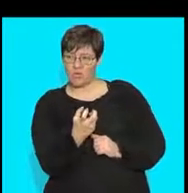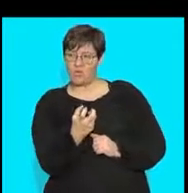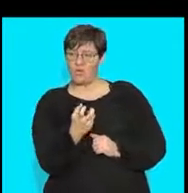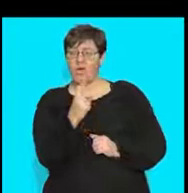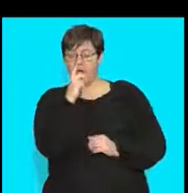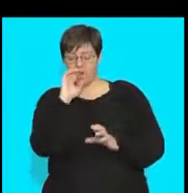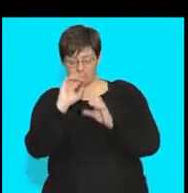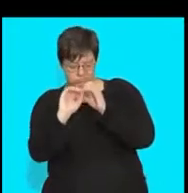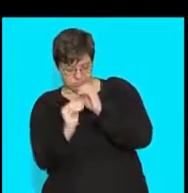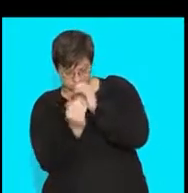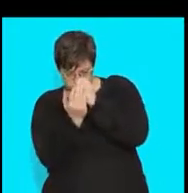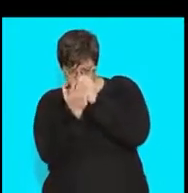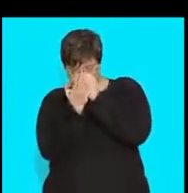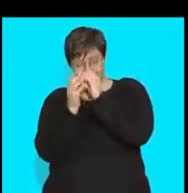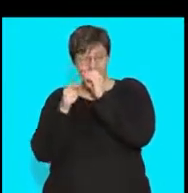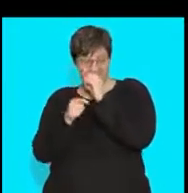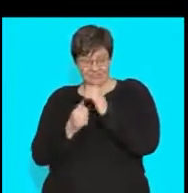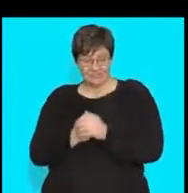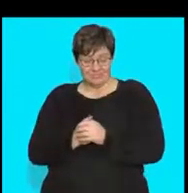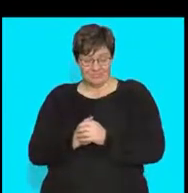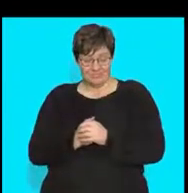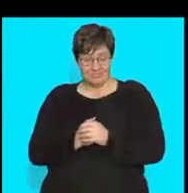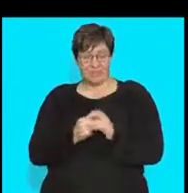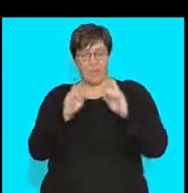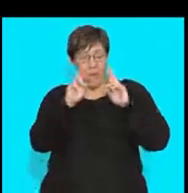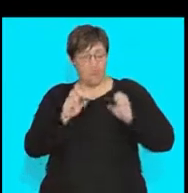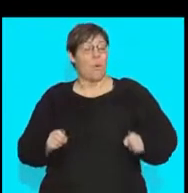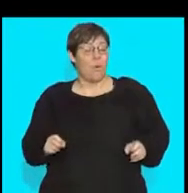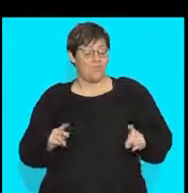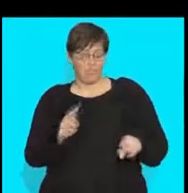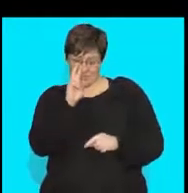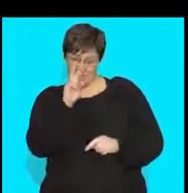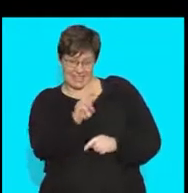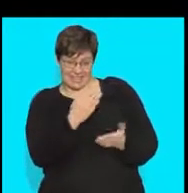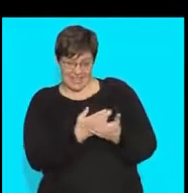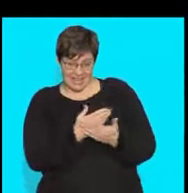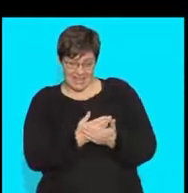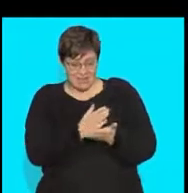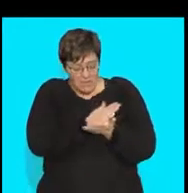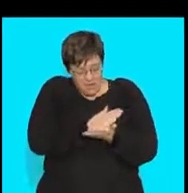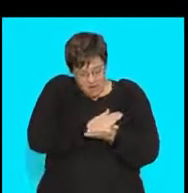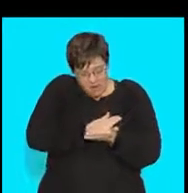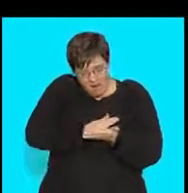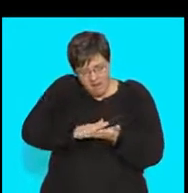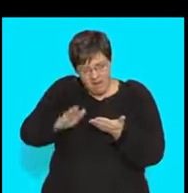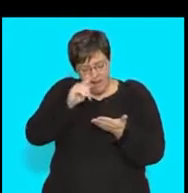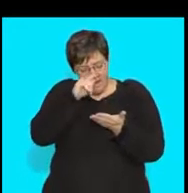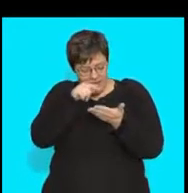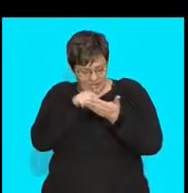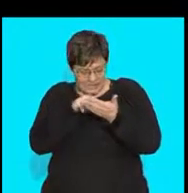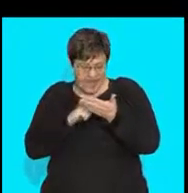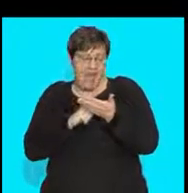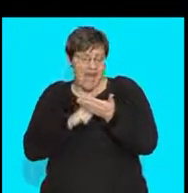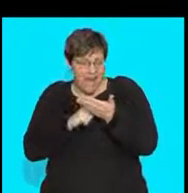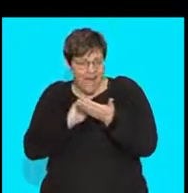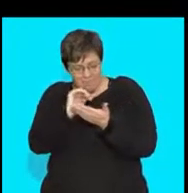looks like underneath a microscope. I'm hoping that you have the opportunity, if you scrape the tomato, that you are